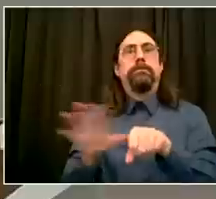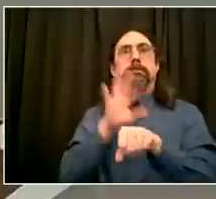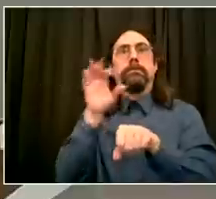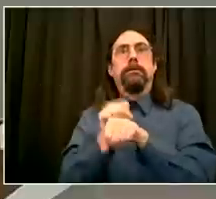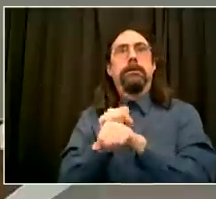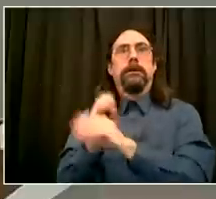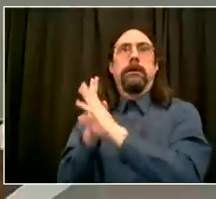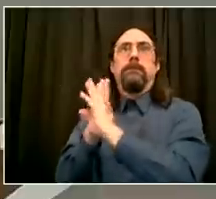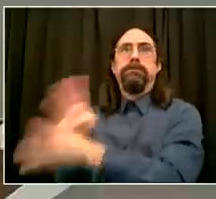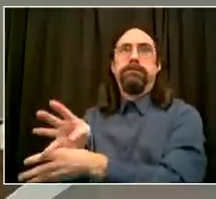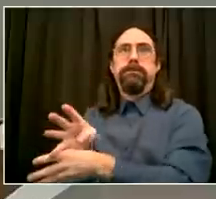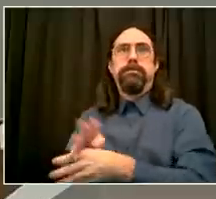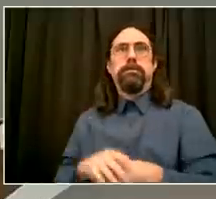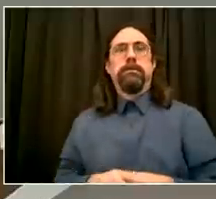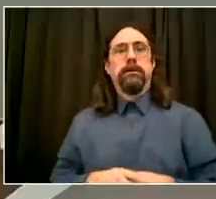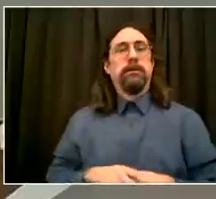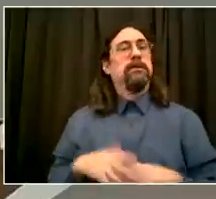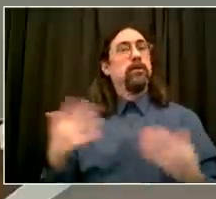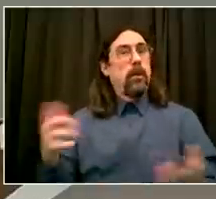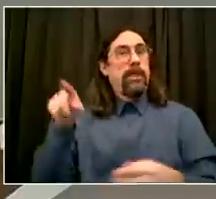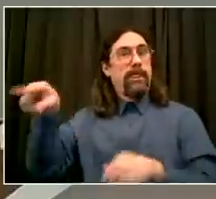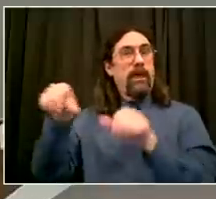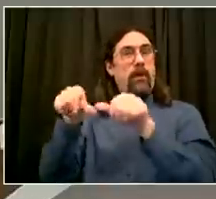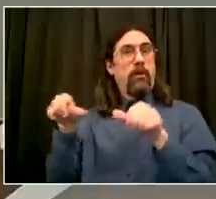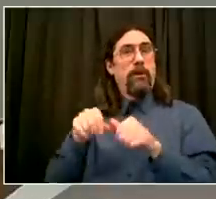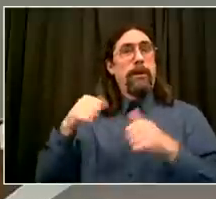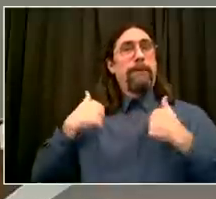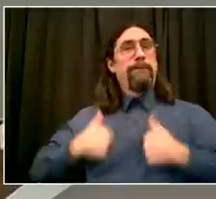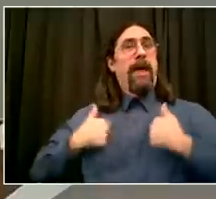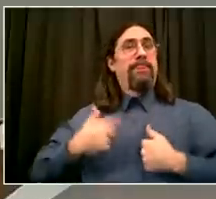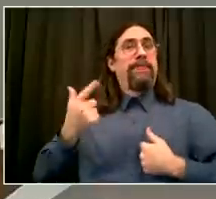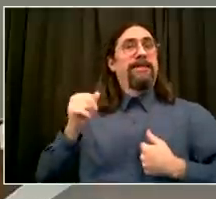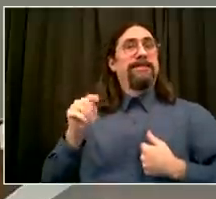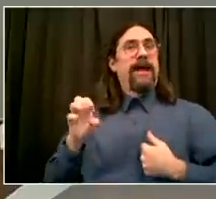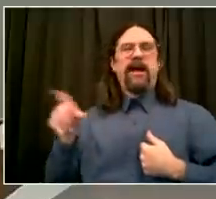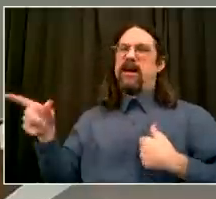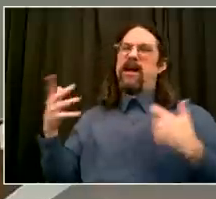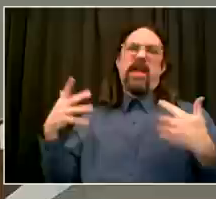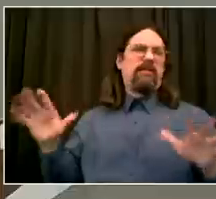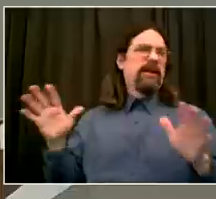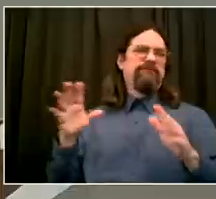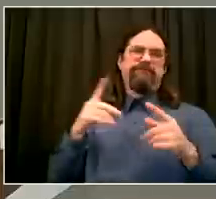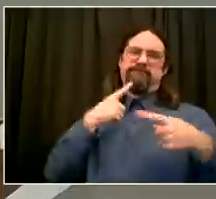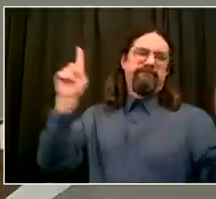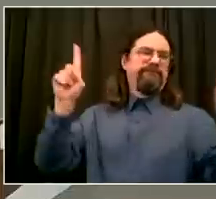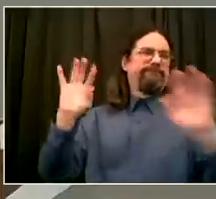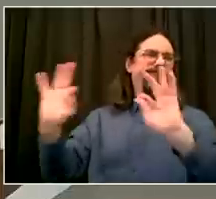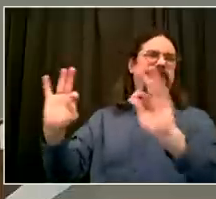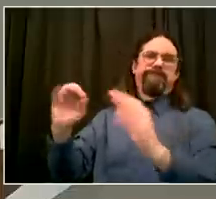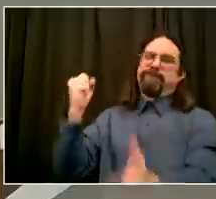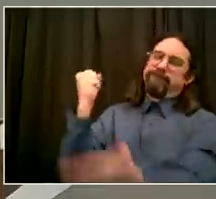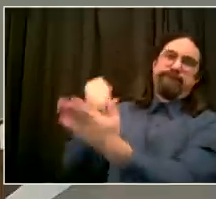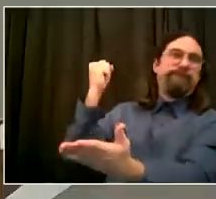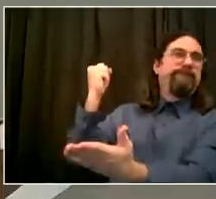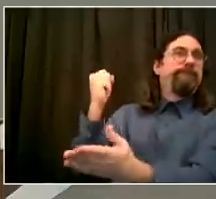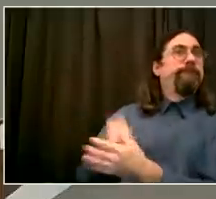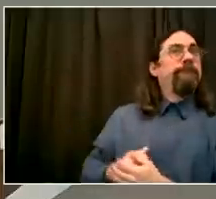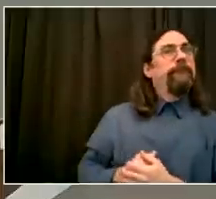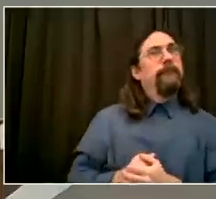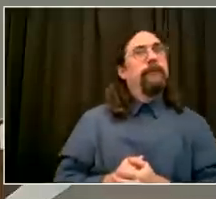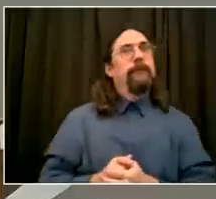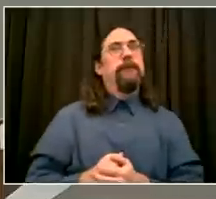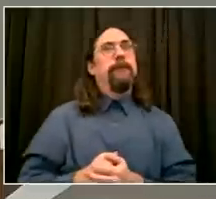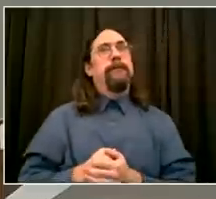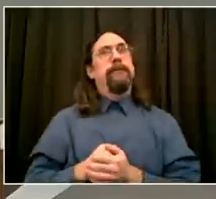first 24/7 site in the Bronx. We're going to do more, but nothing will stand in our way of getting our vaccines to New Yorkers, and in particular